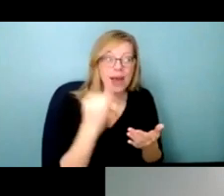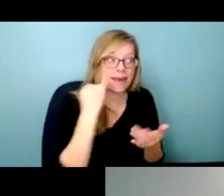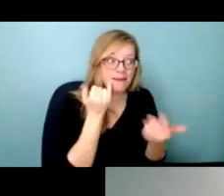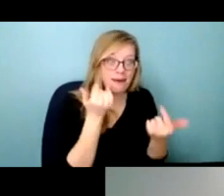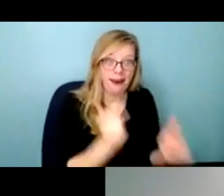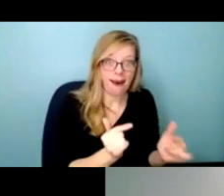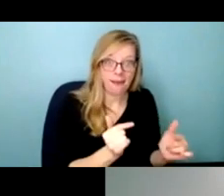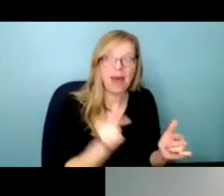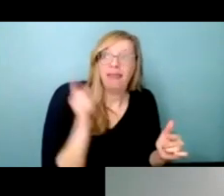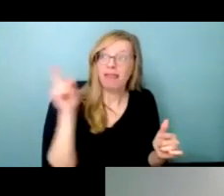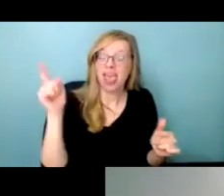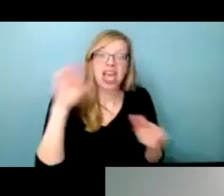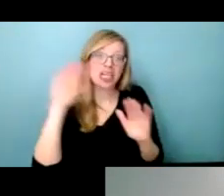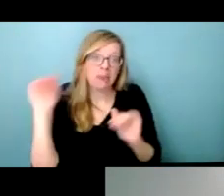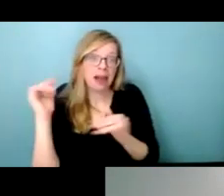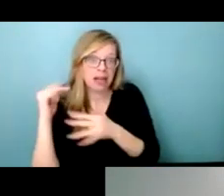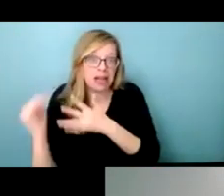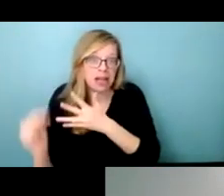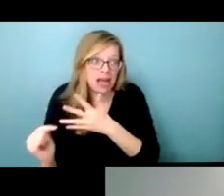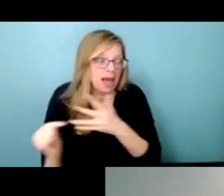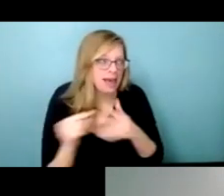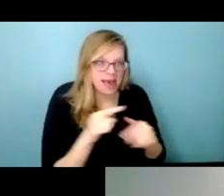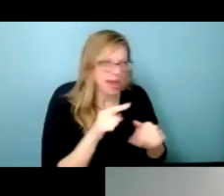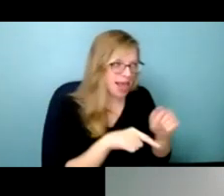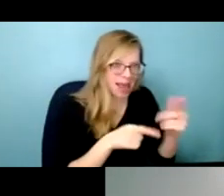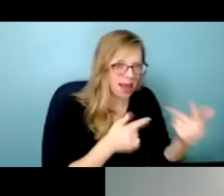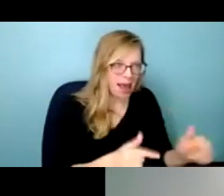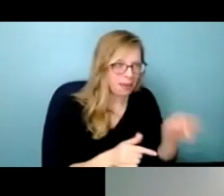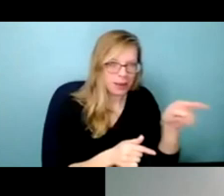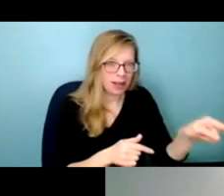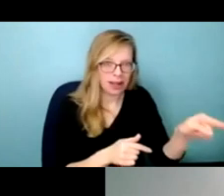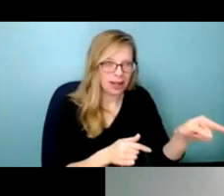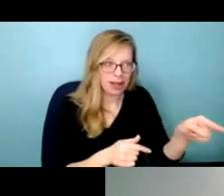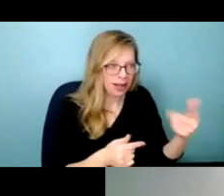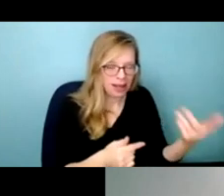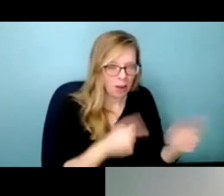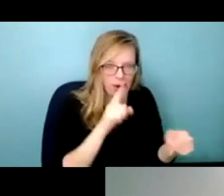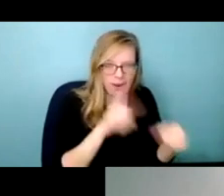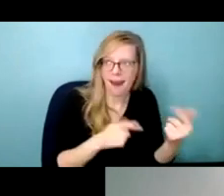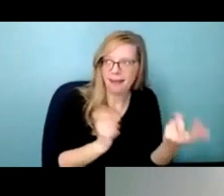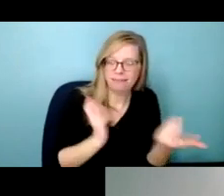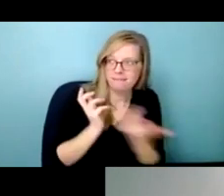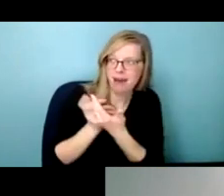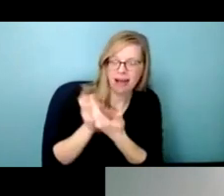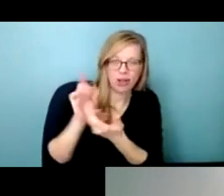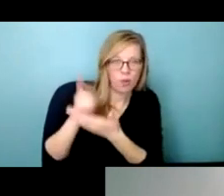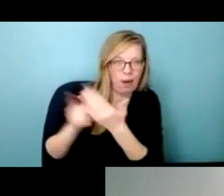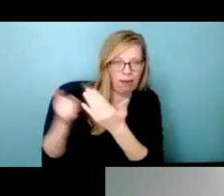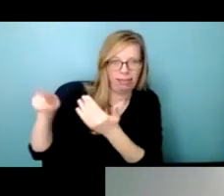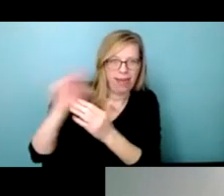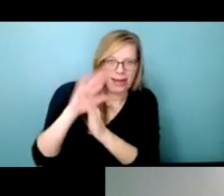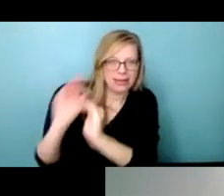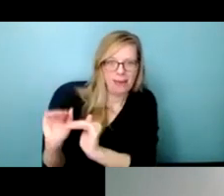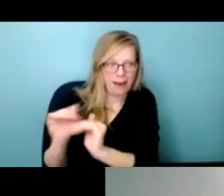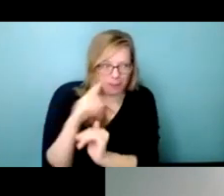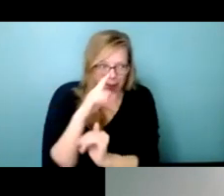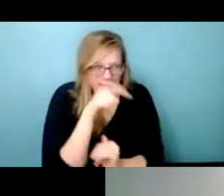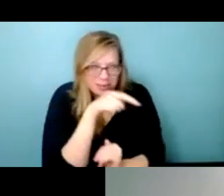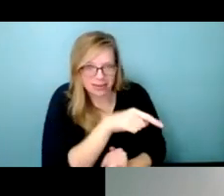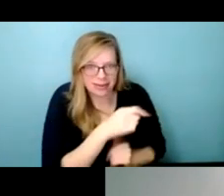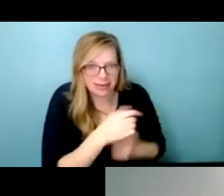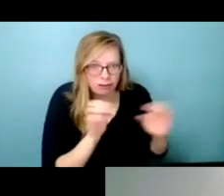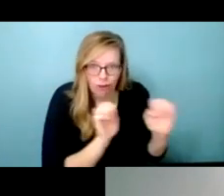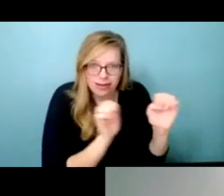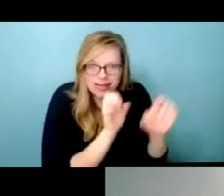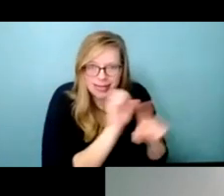funding, which we did, because we couldn't deliver within those parameters of the government. And, you know, I noticed,